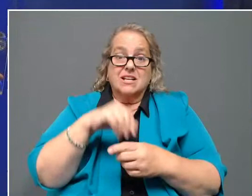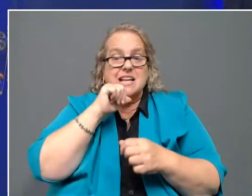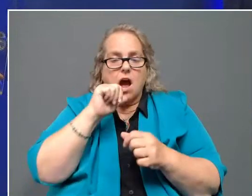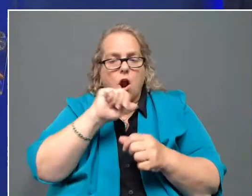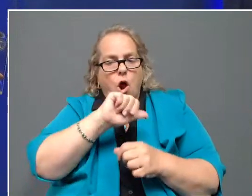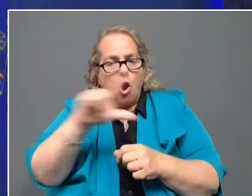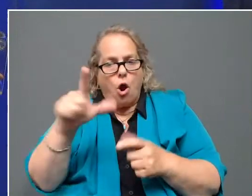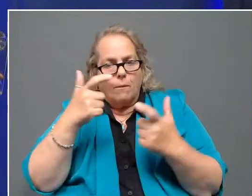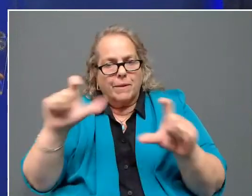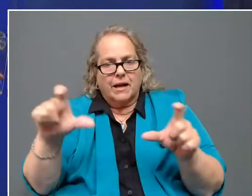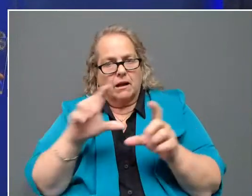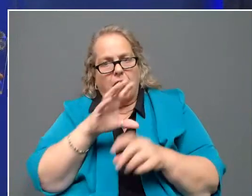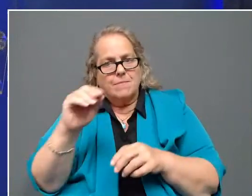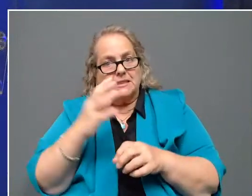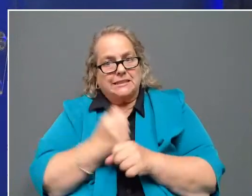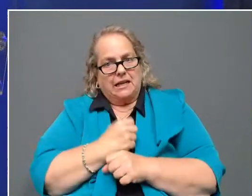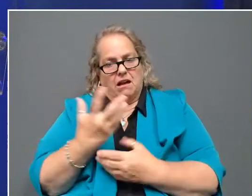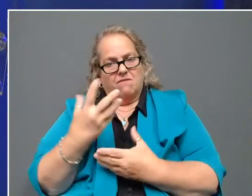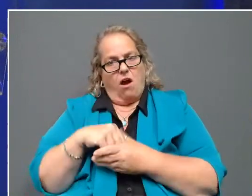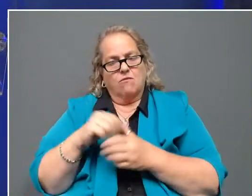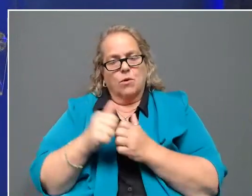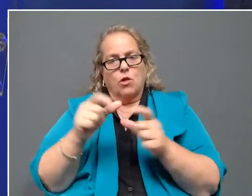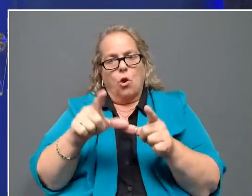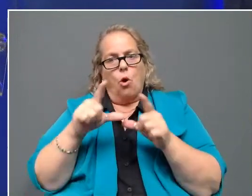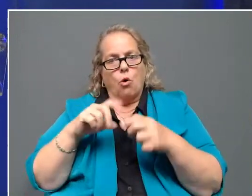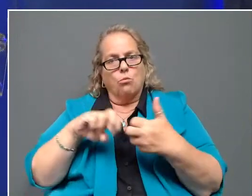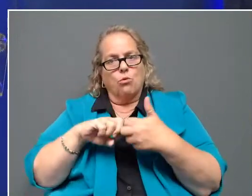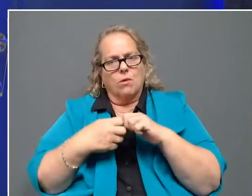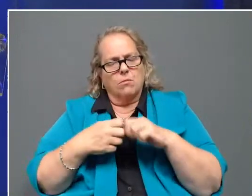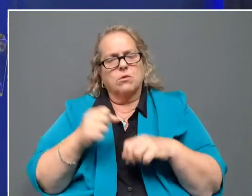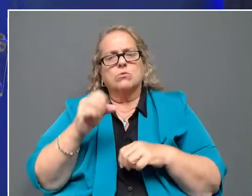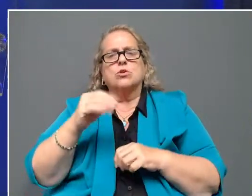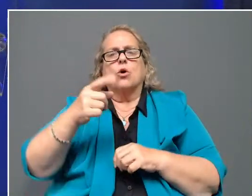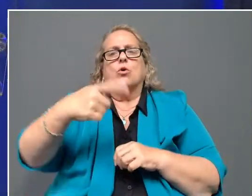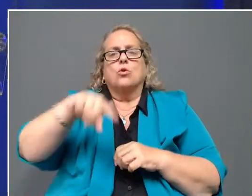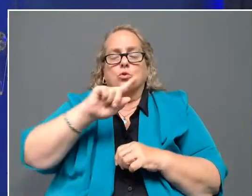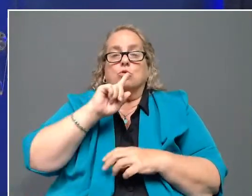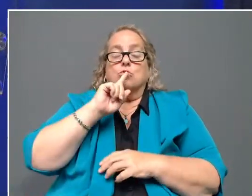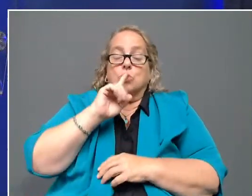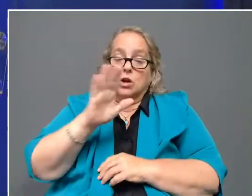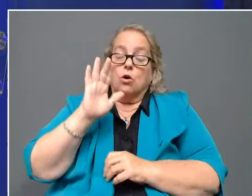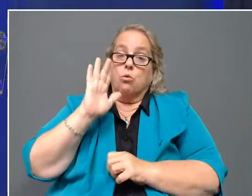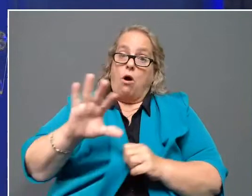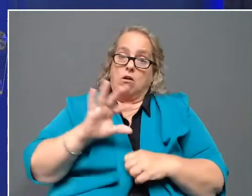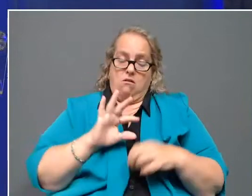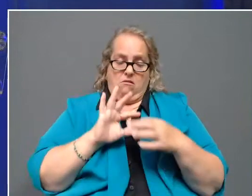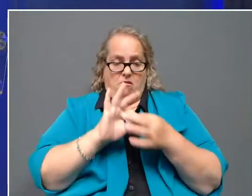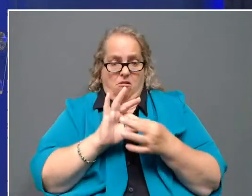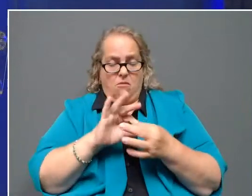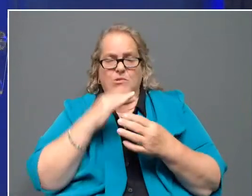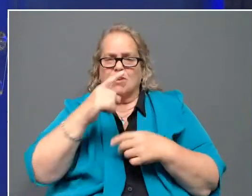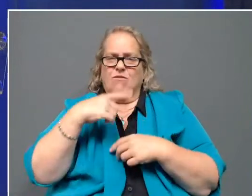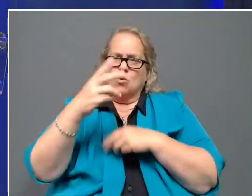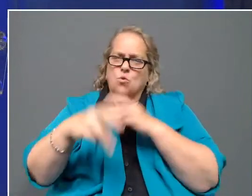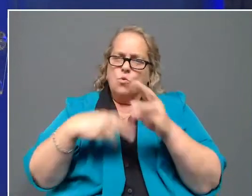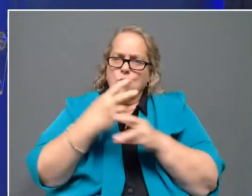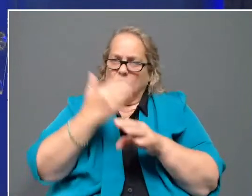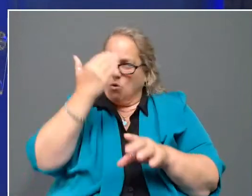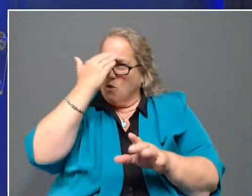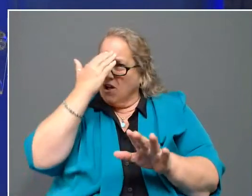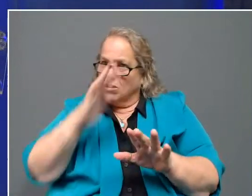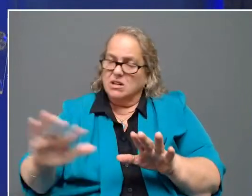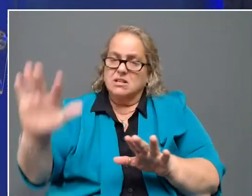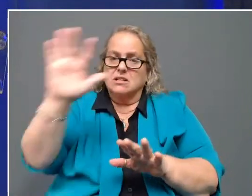local problems. So you all have that tremendous combination of kind of global awareness, scale, and getting involved